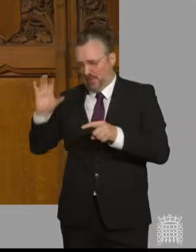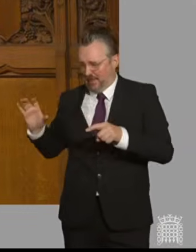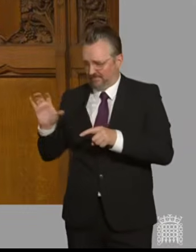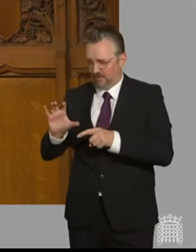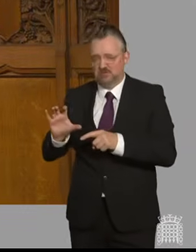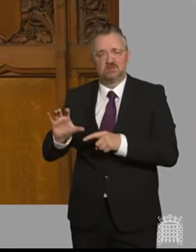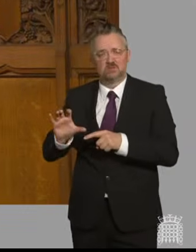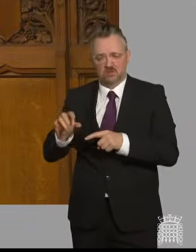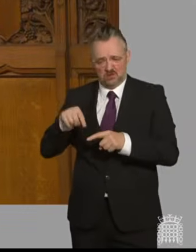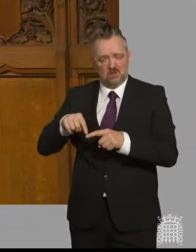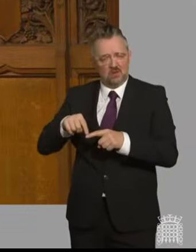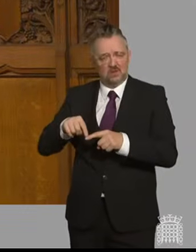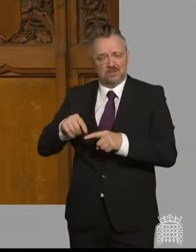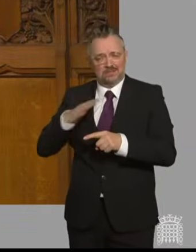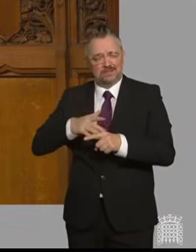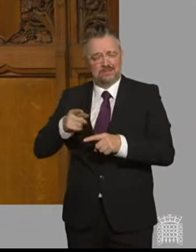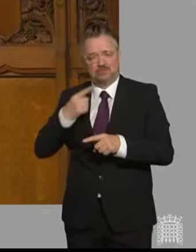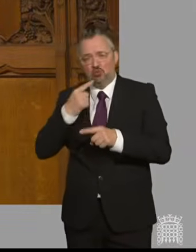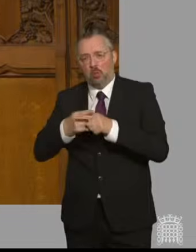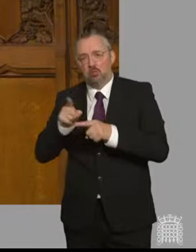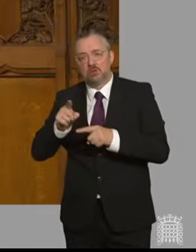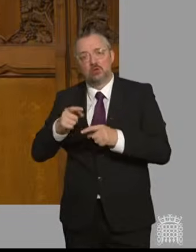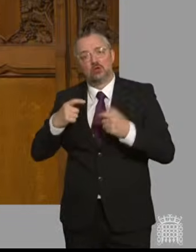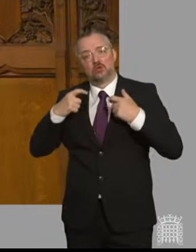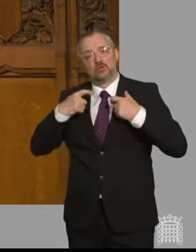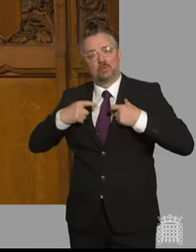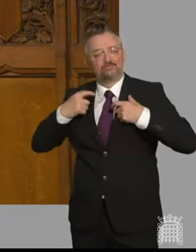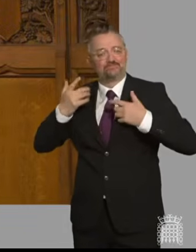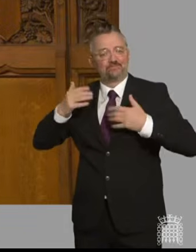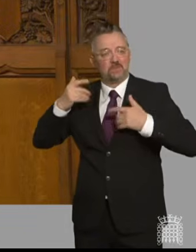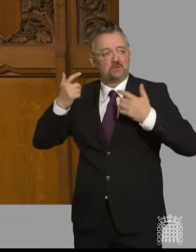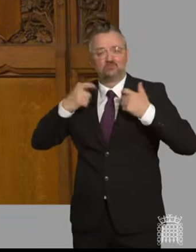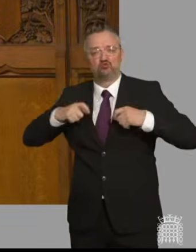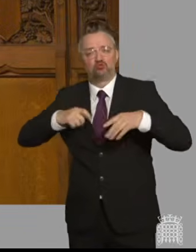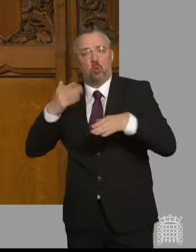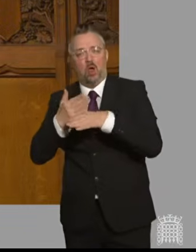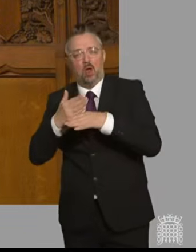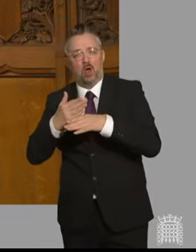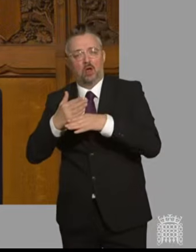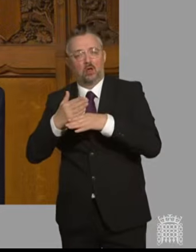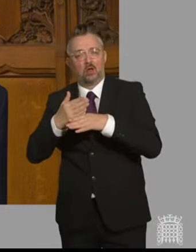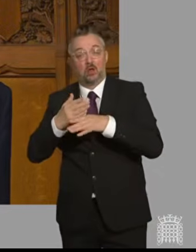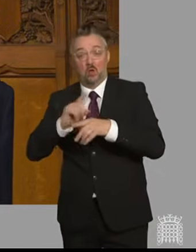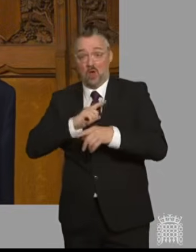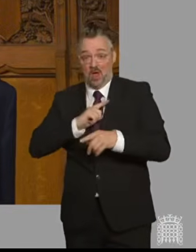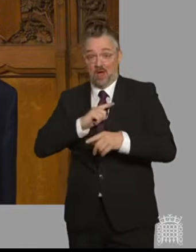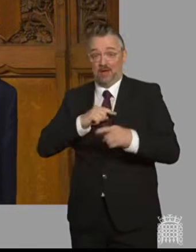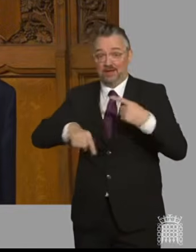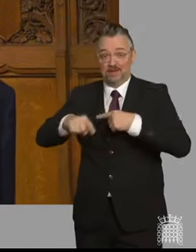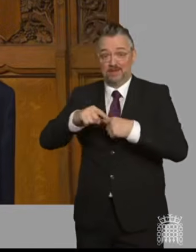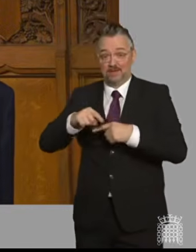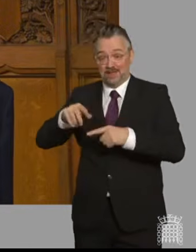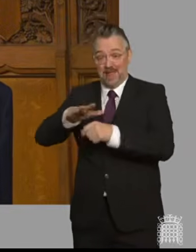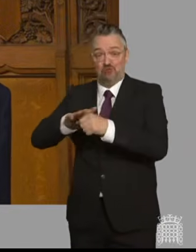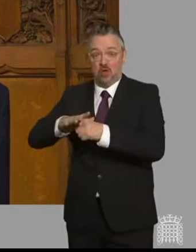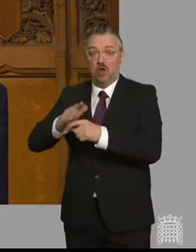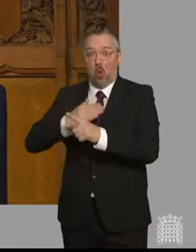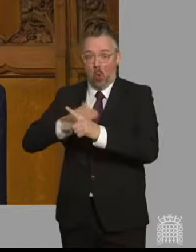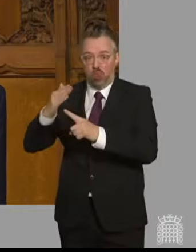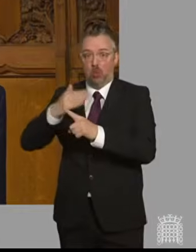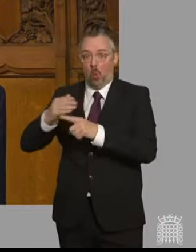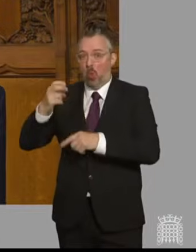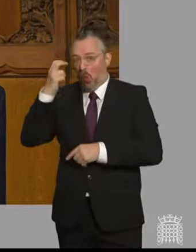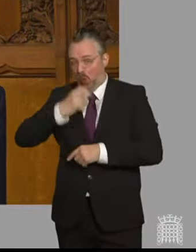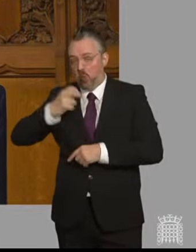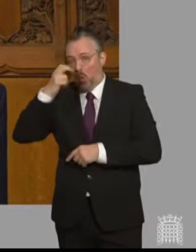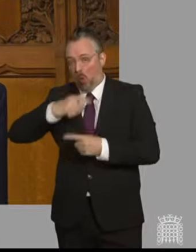costs. We have a disproportionately ageing population in Shropshire, and Shropshire Council is struggling to meet those